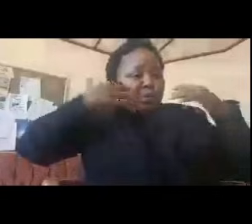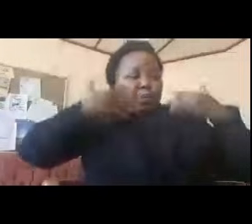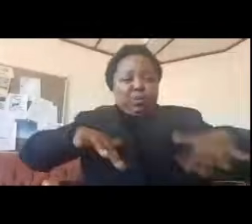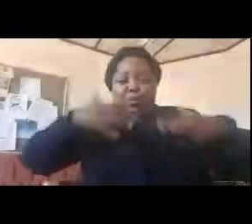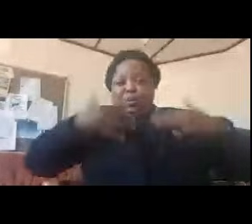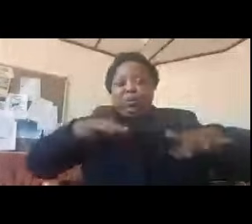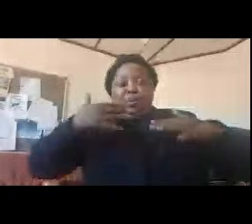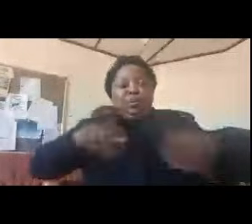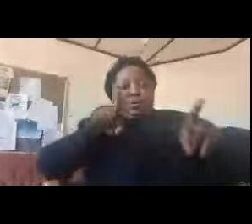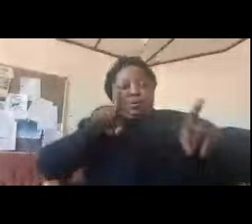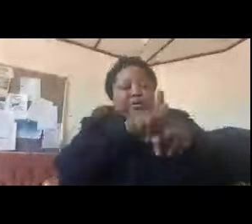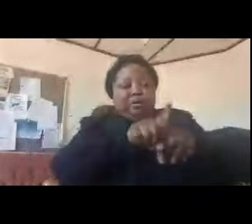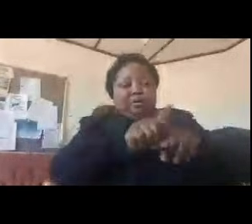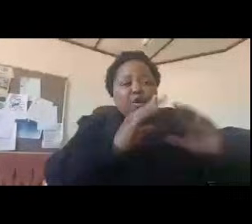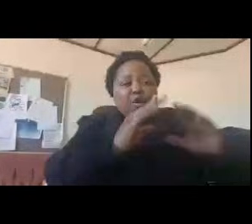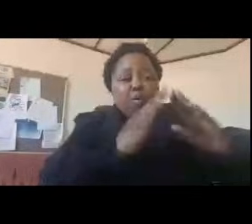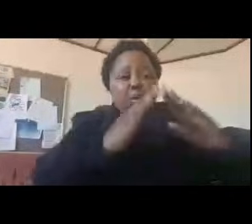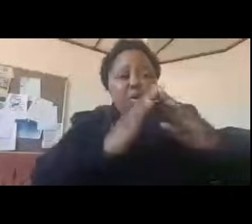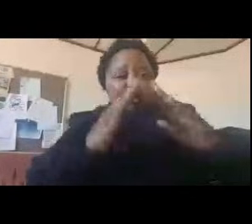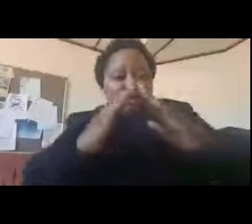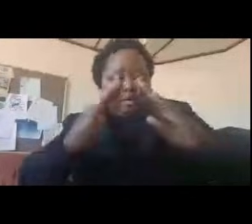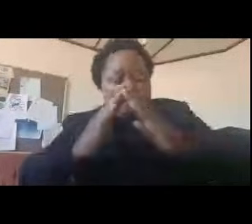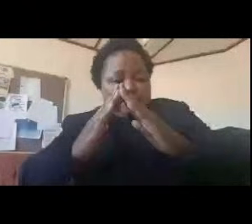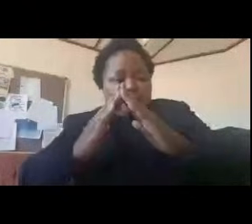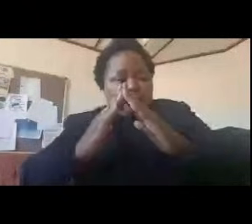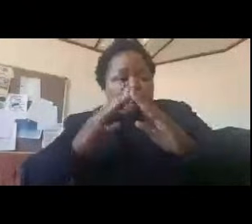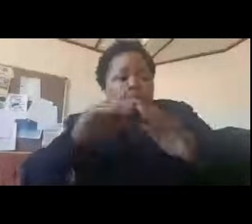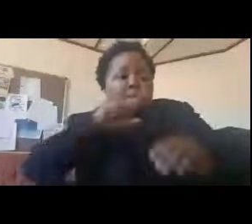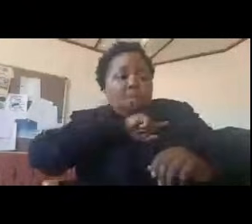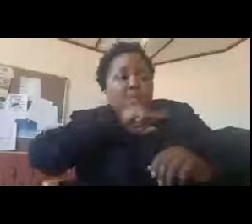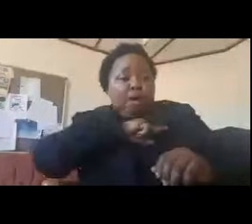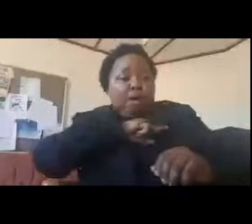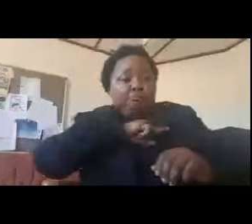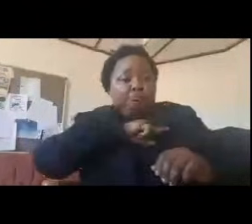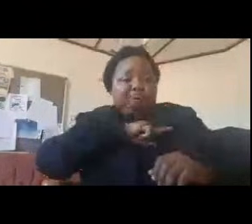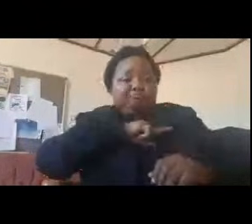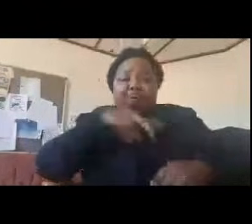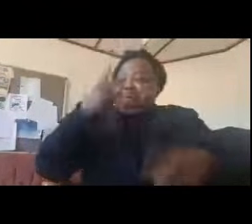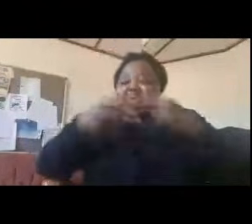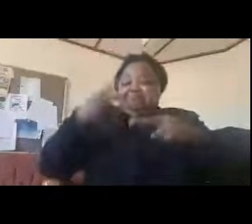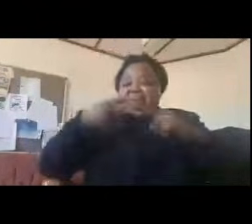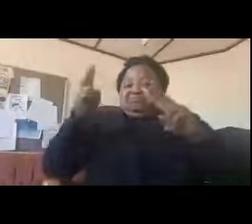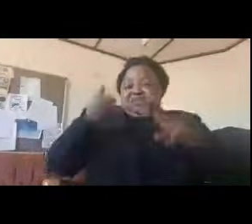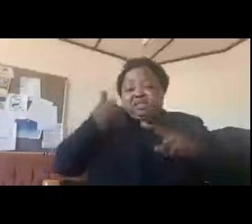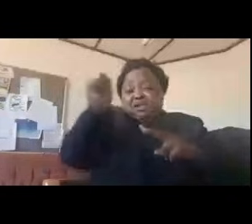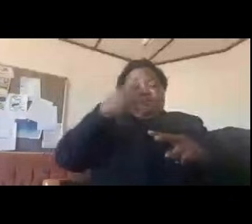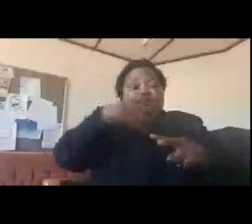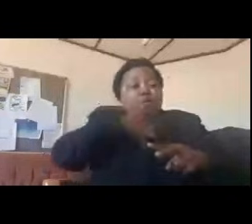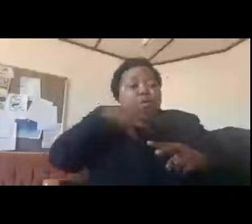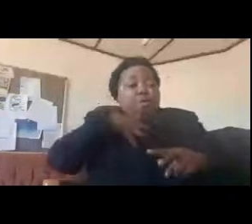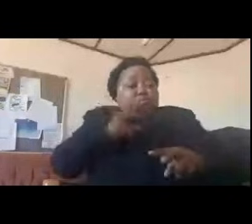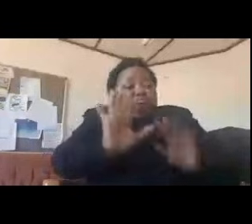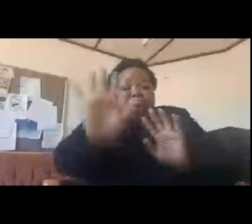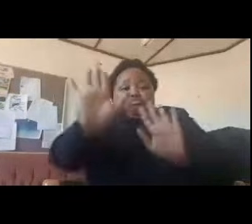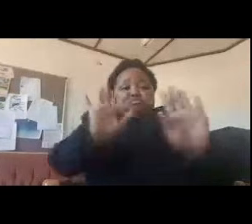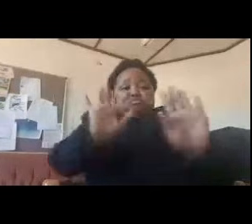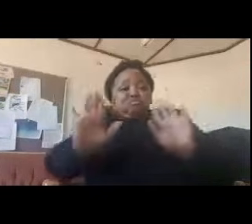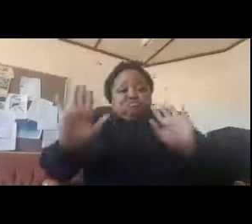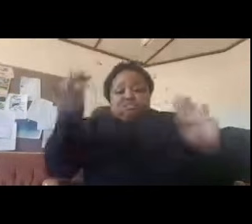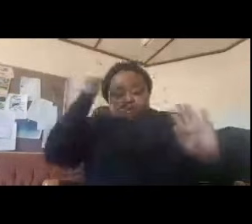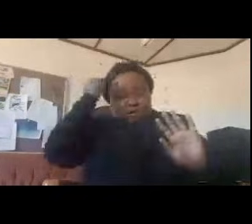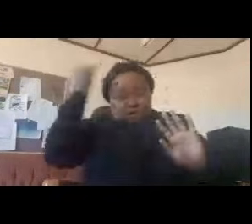Communities are pathetic because mind your own business. SB is the